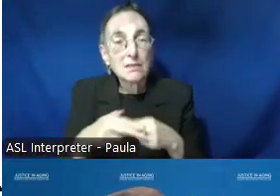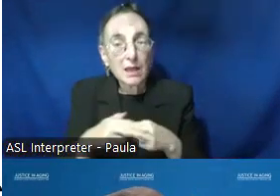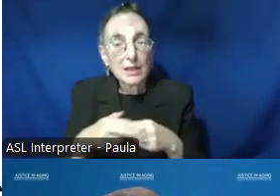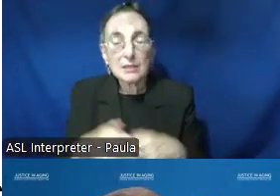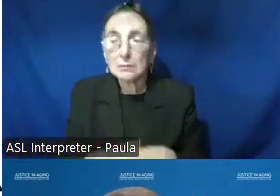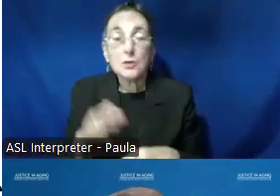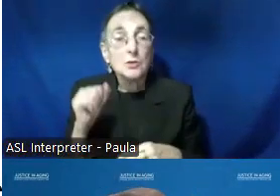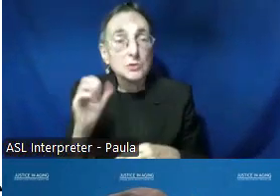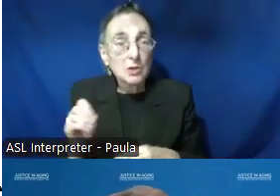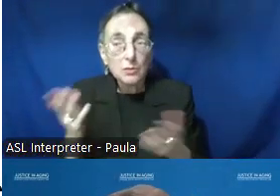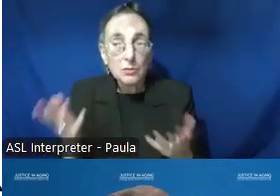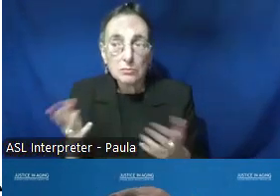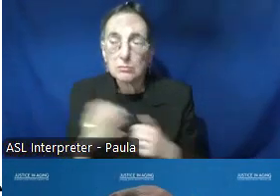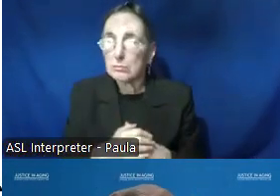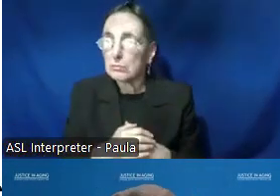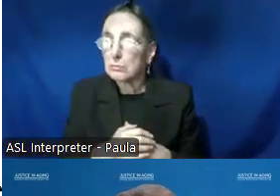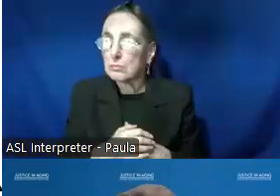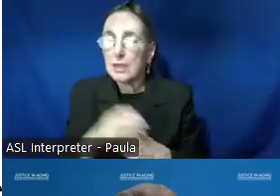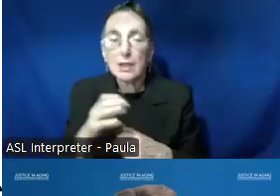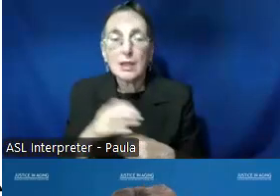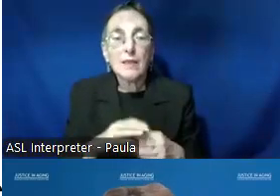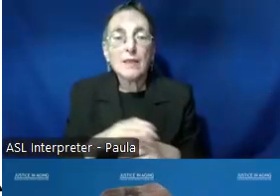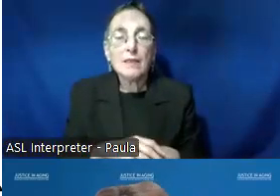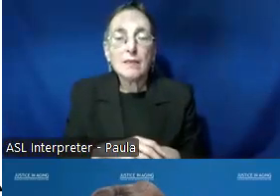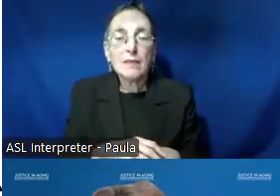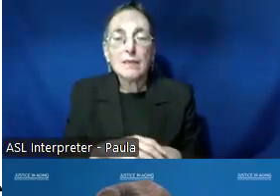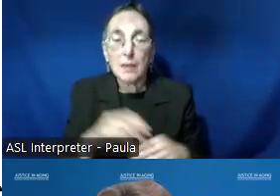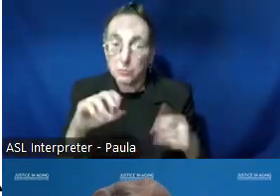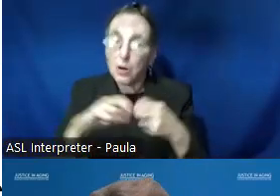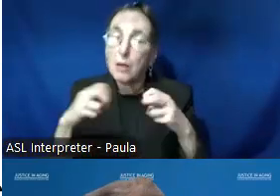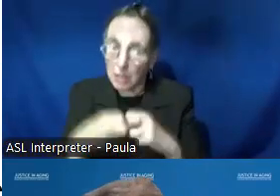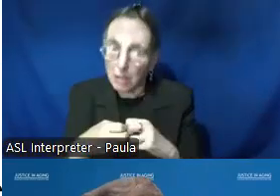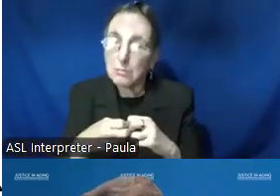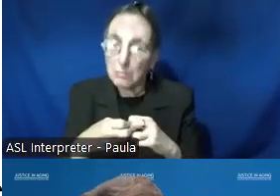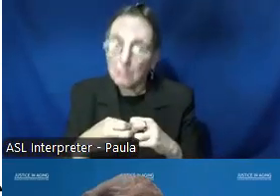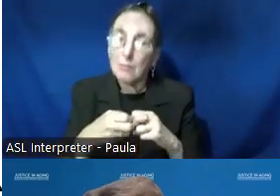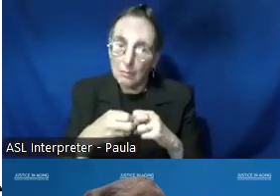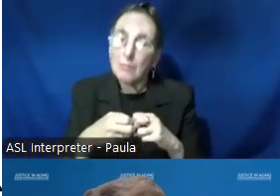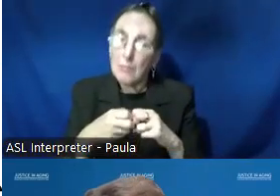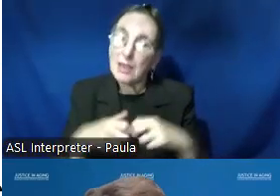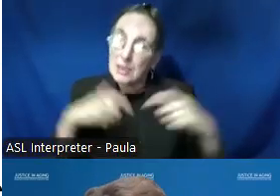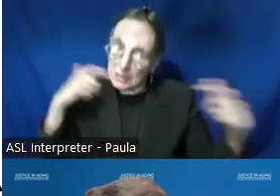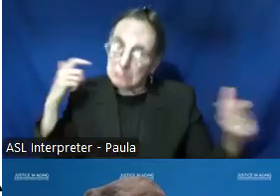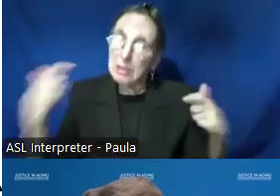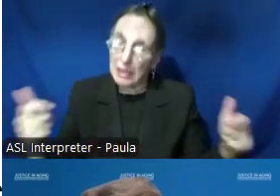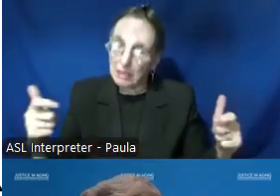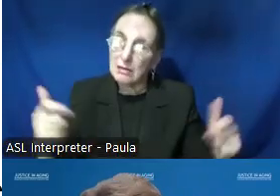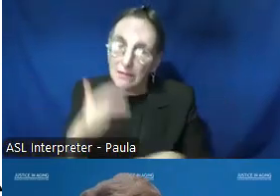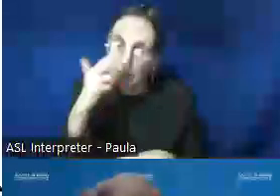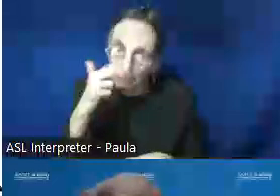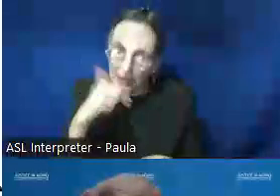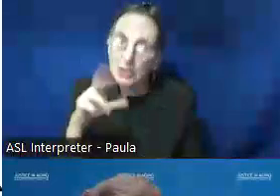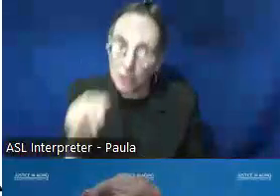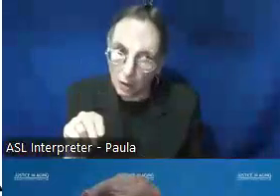So the scope of the problem is large. Some of the most significant